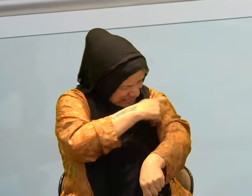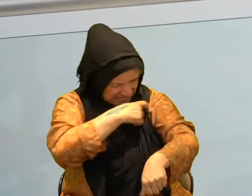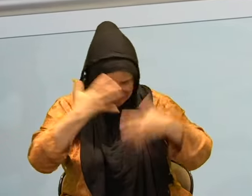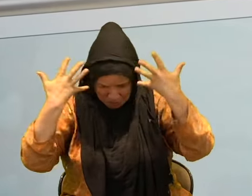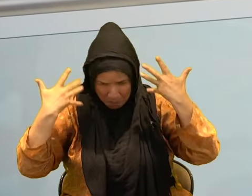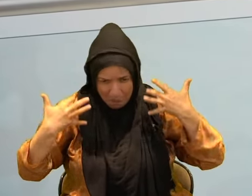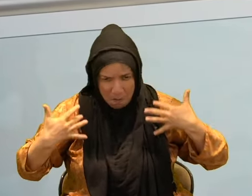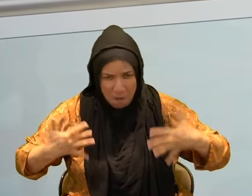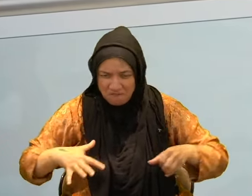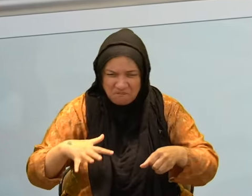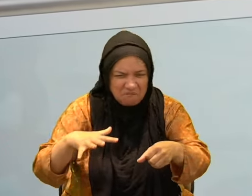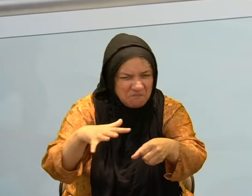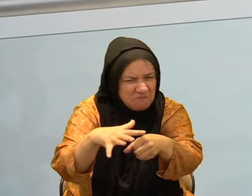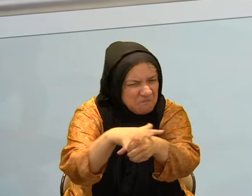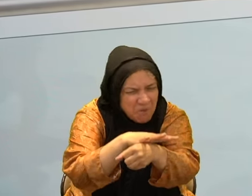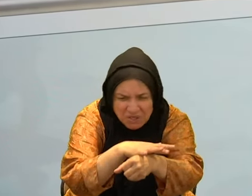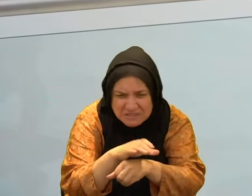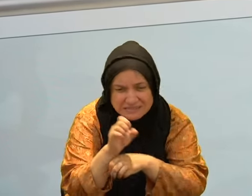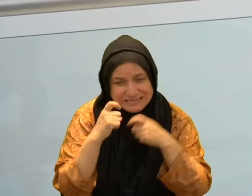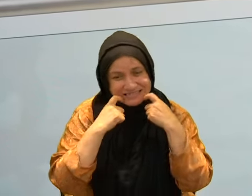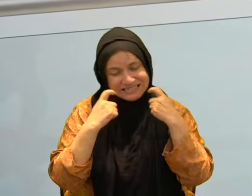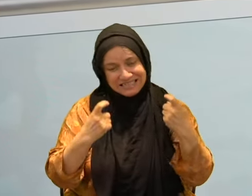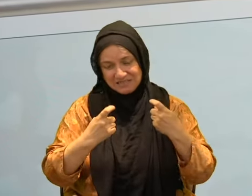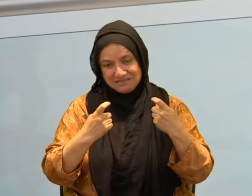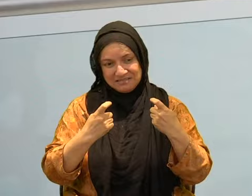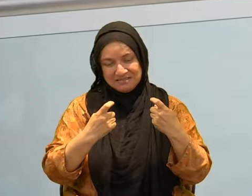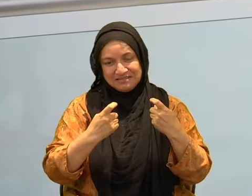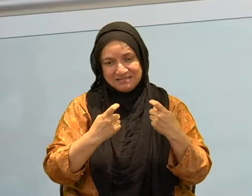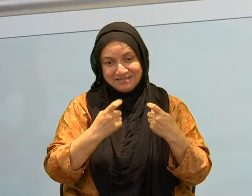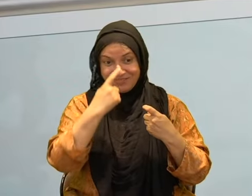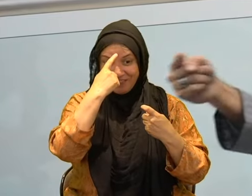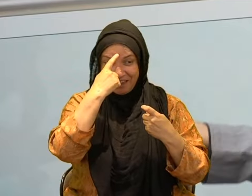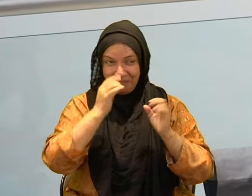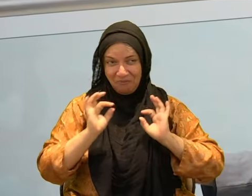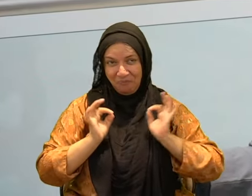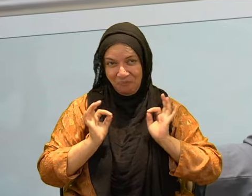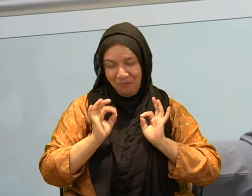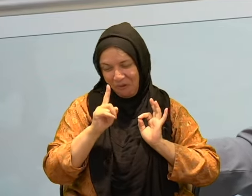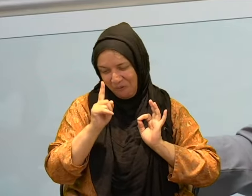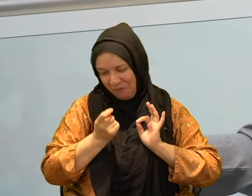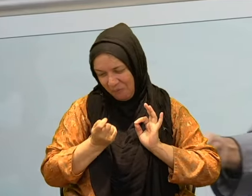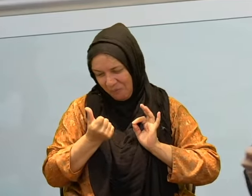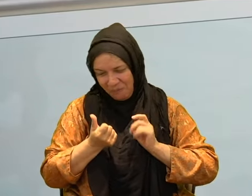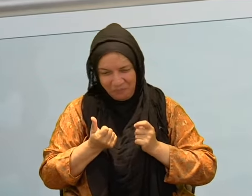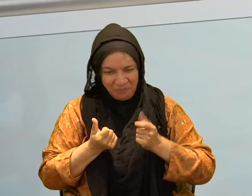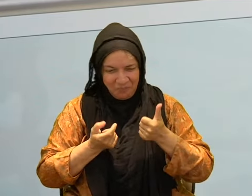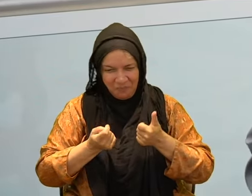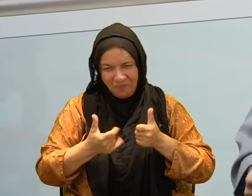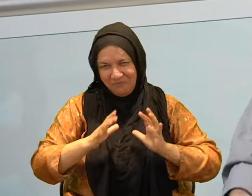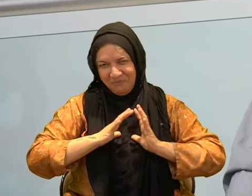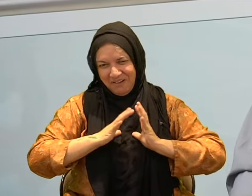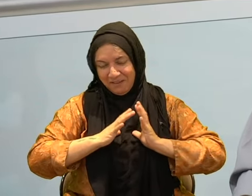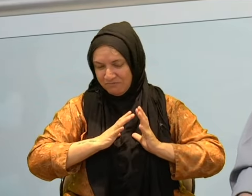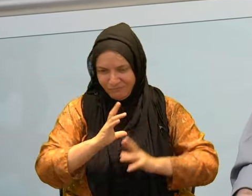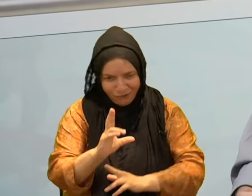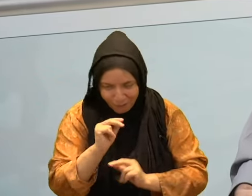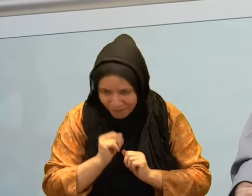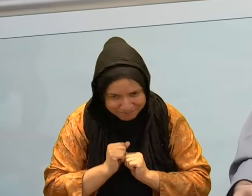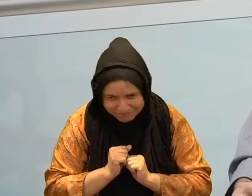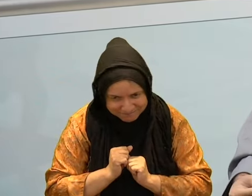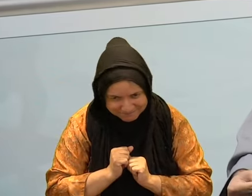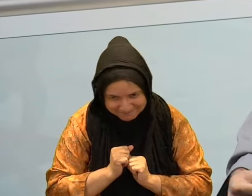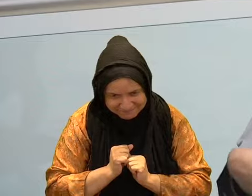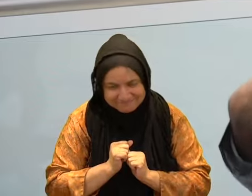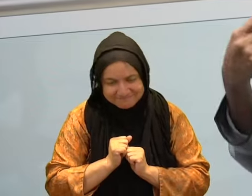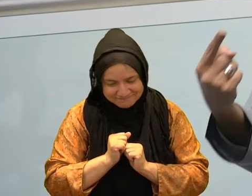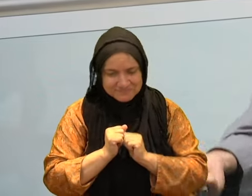same mindset that you have right now. It's just, I'm not that bad. So it's okay if I do this much,